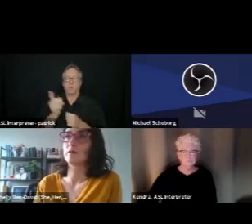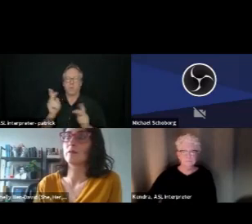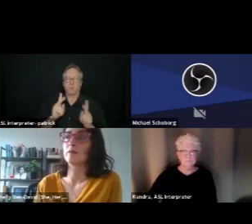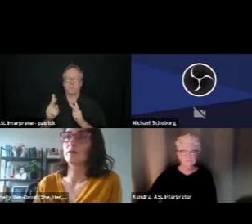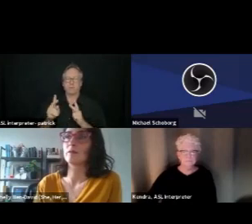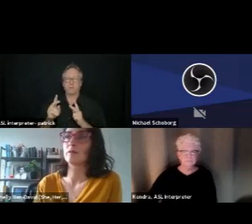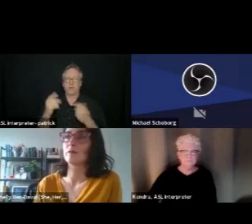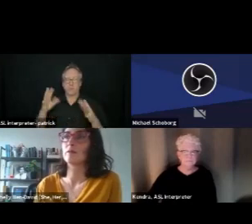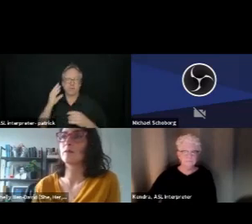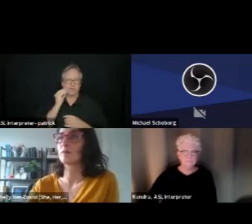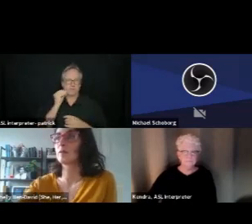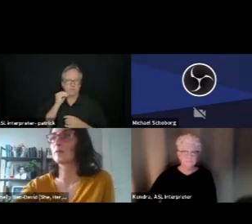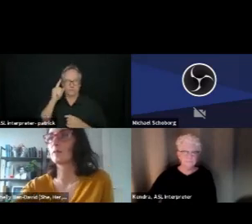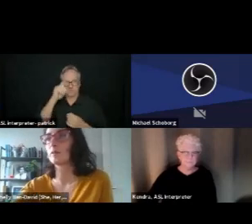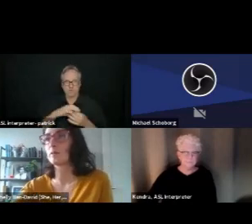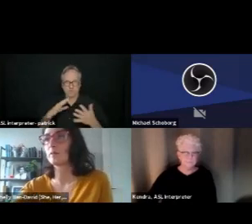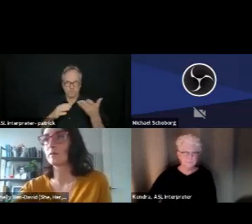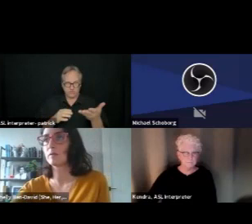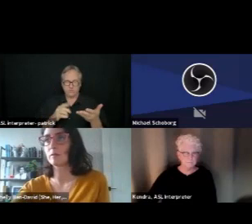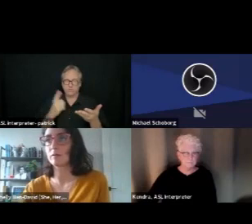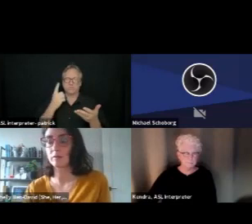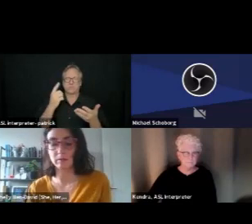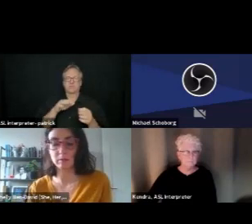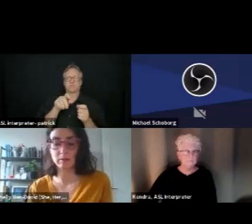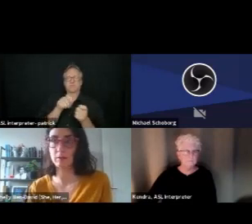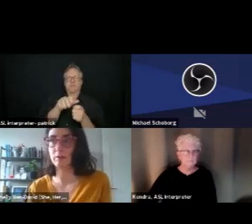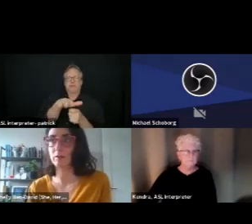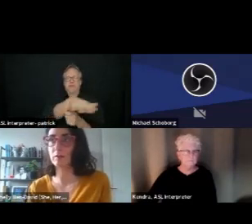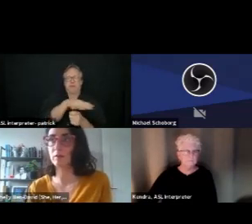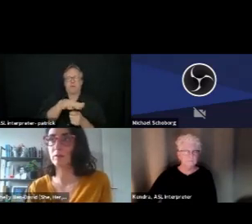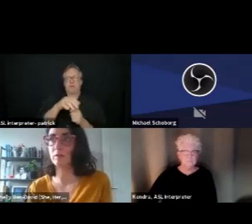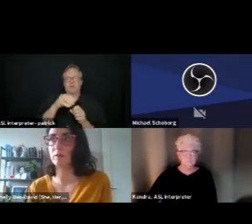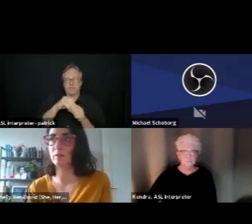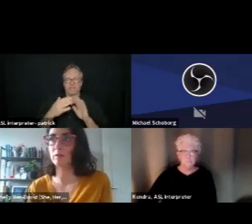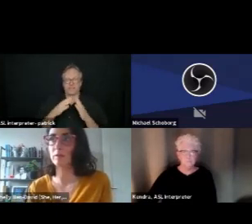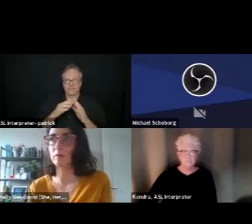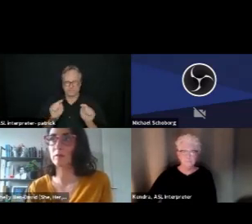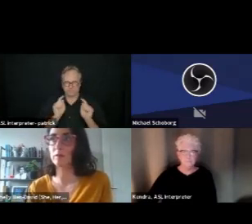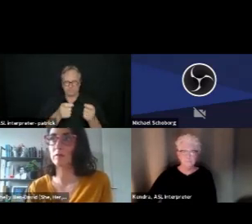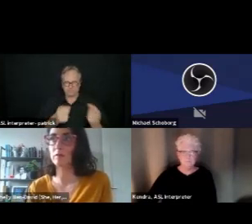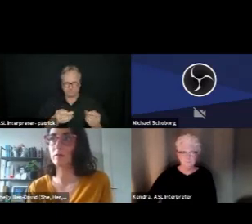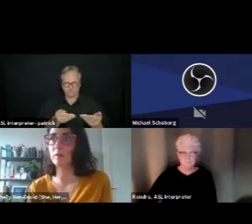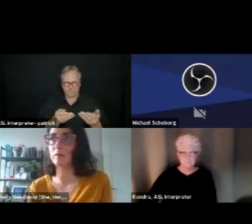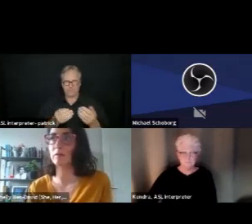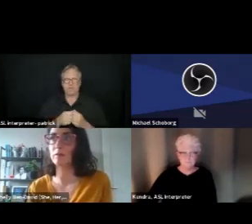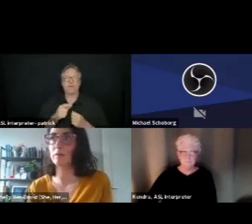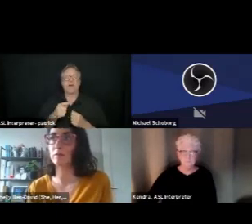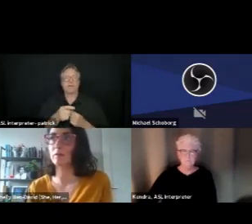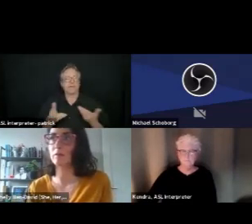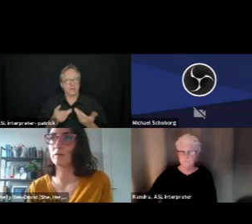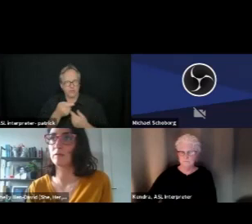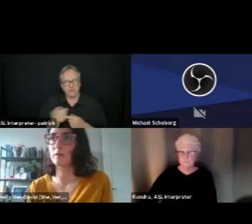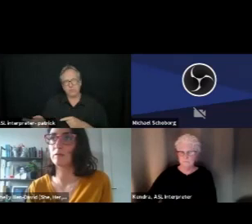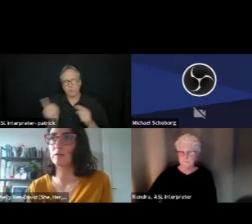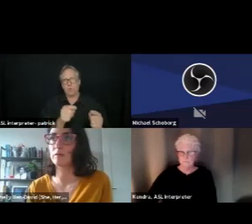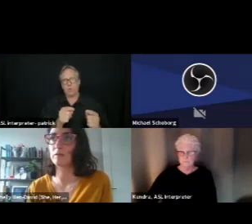experienced the psychosis within a certain like geographical area of the city were encouraged to go there